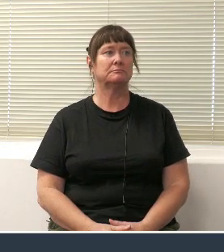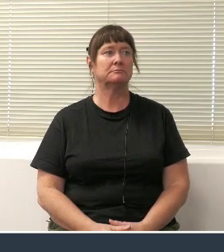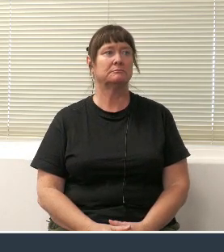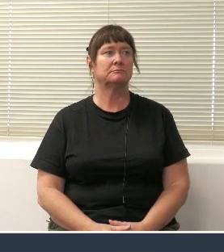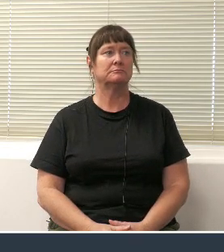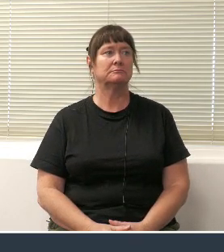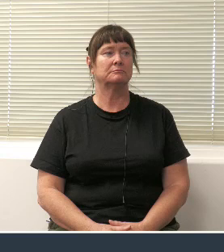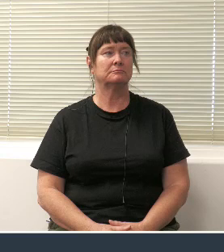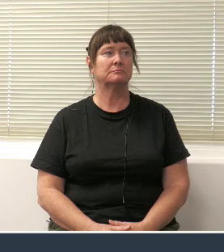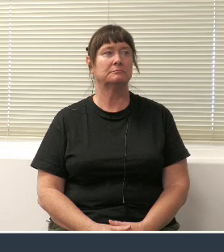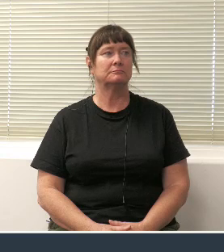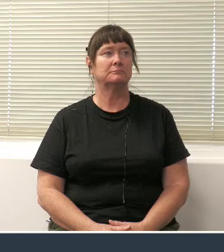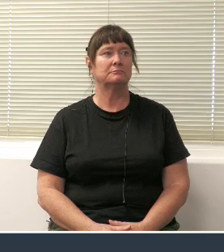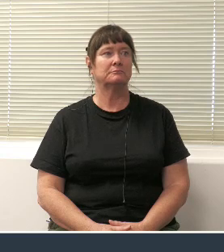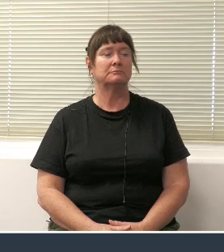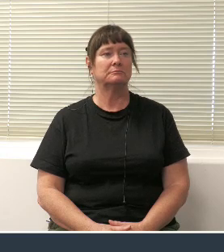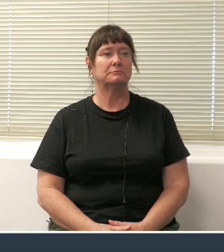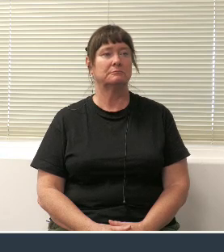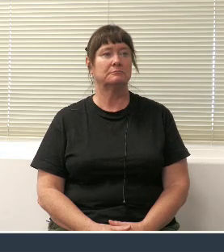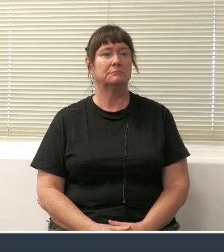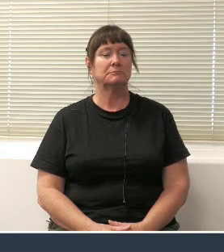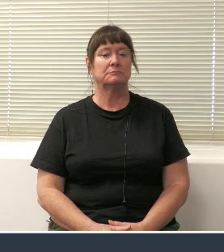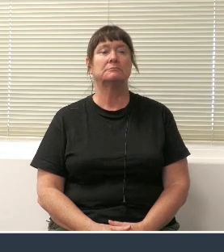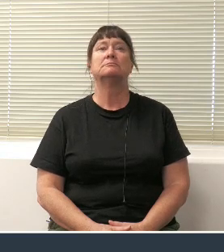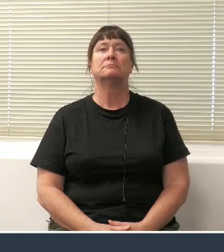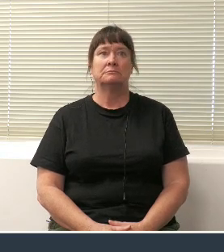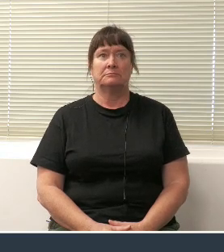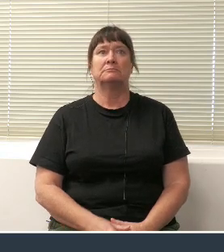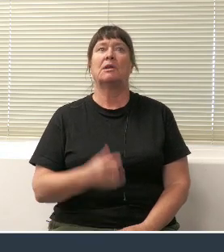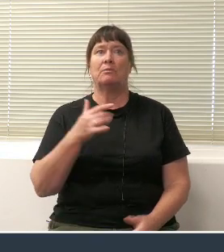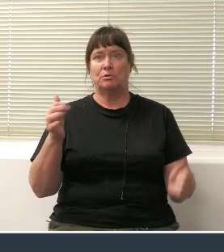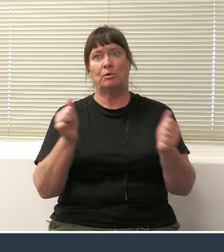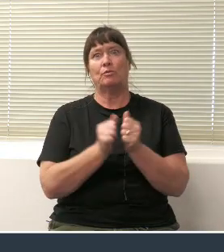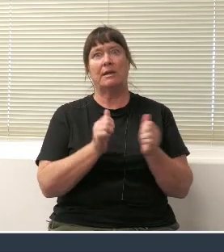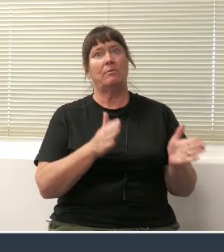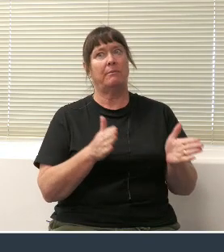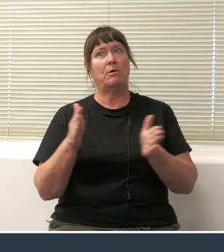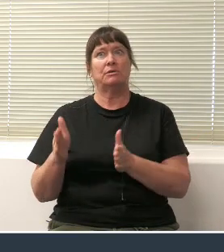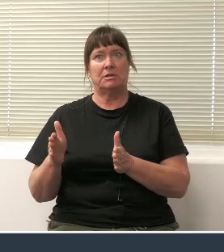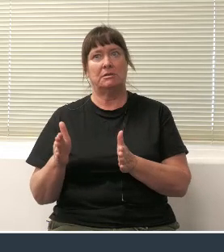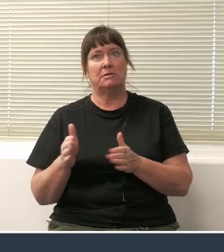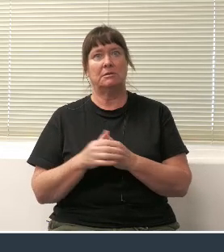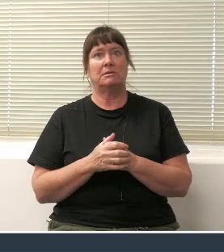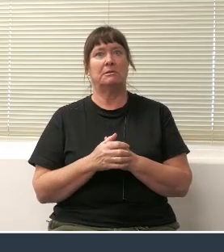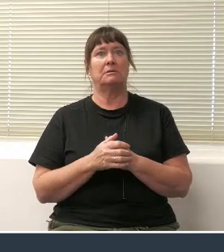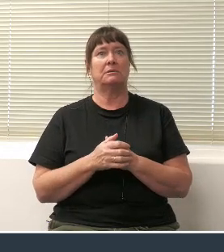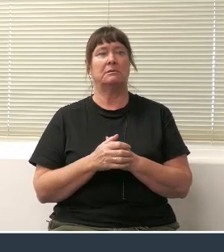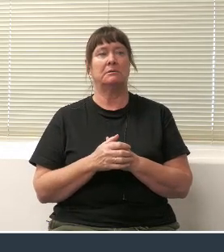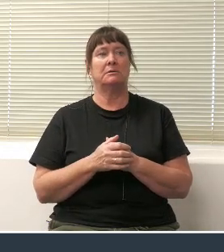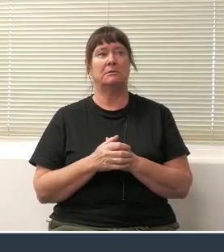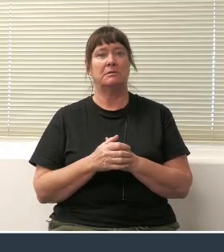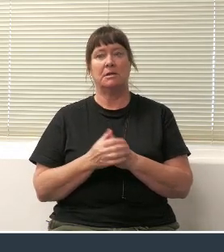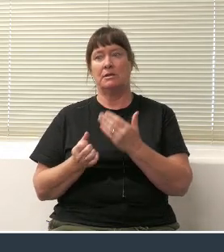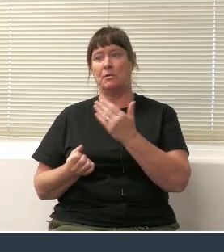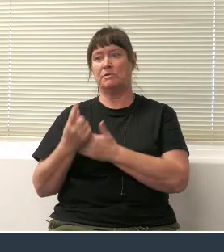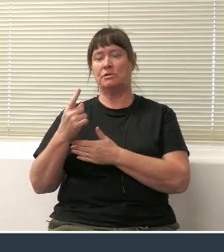Councillor Brown. Kia ora. I'd like to speak in favour of the motion. I think the